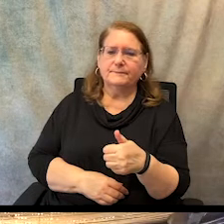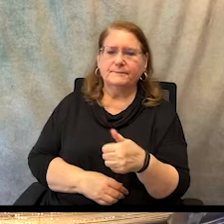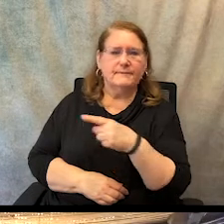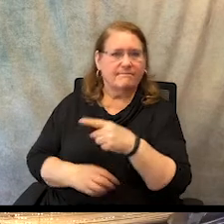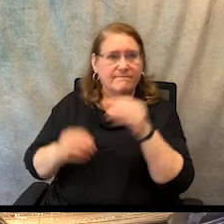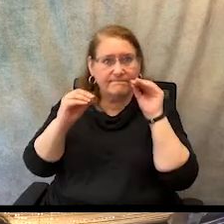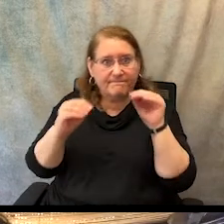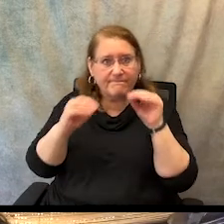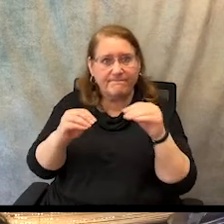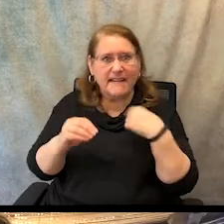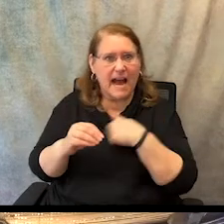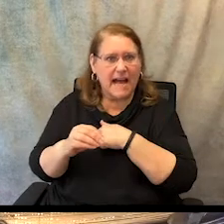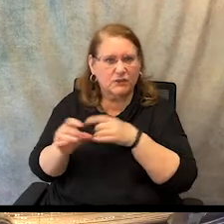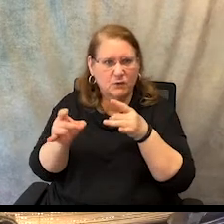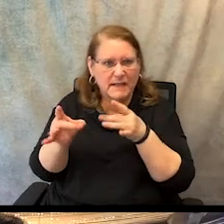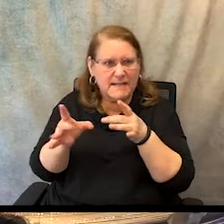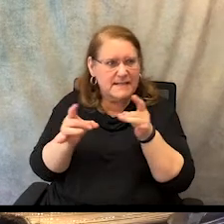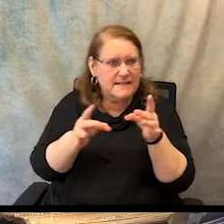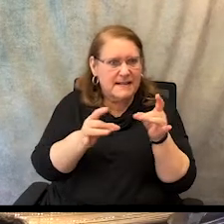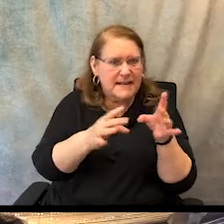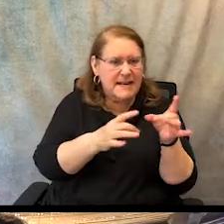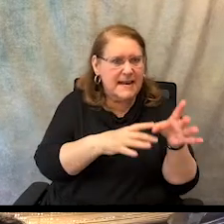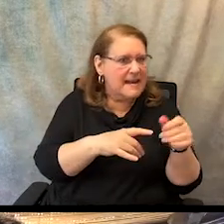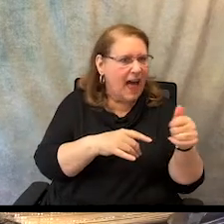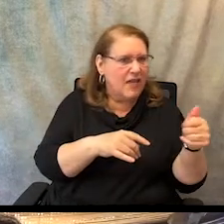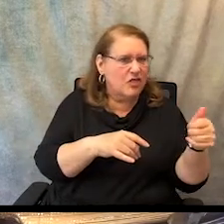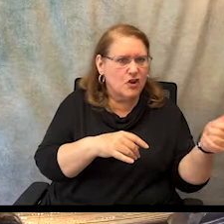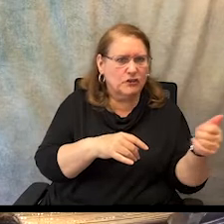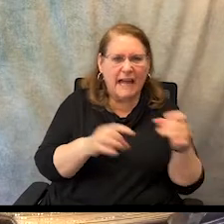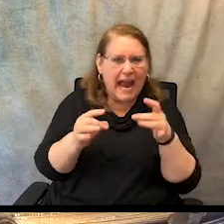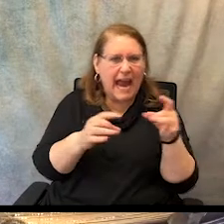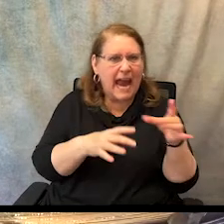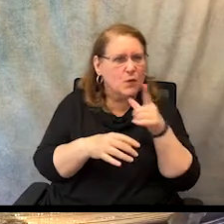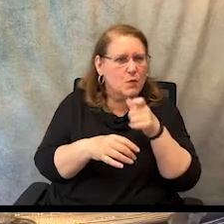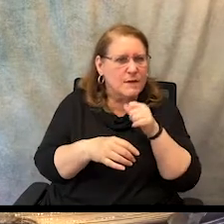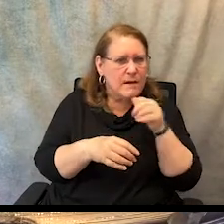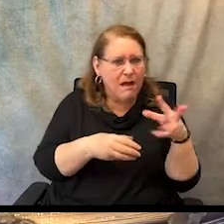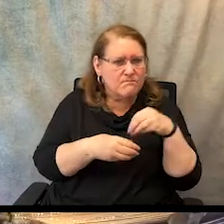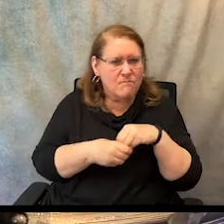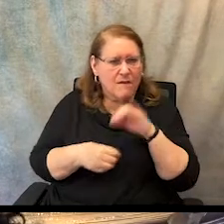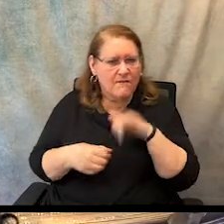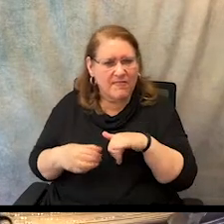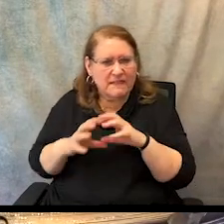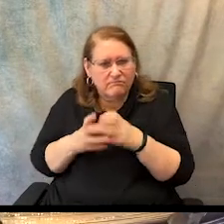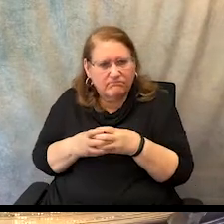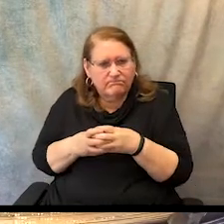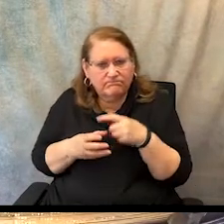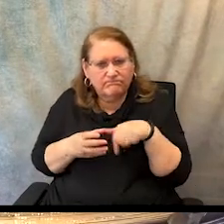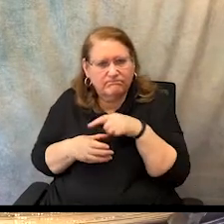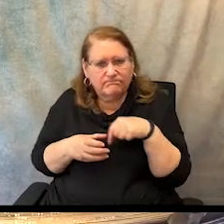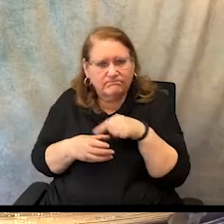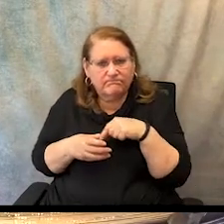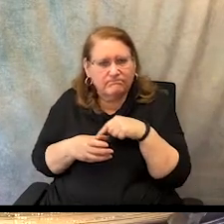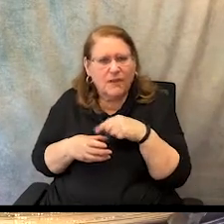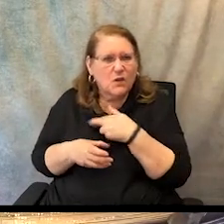to you know, they were educating us to hate the others, to hate who is not belonging to this, to this part